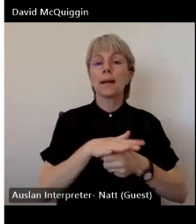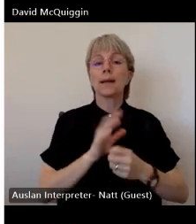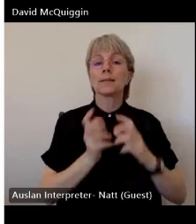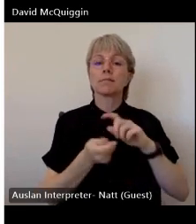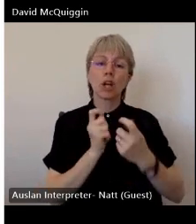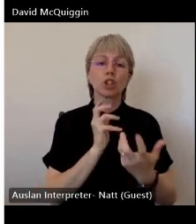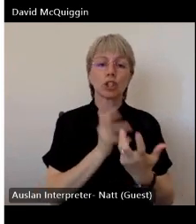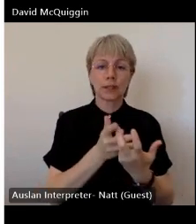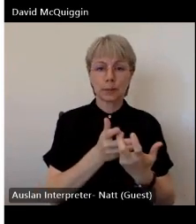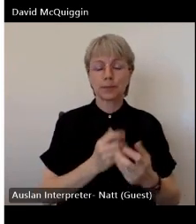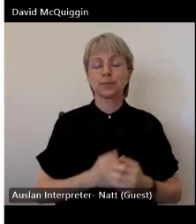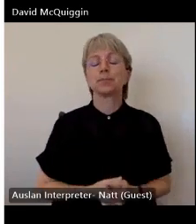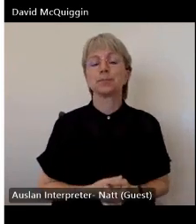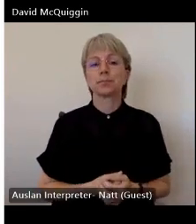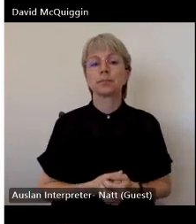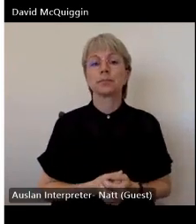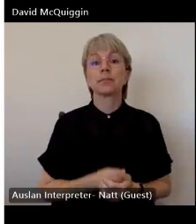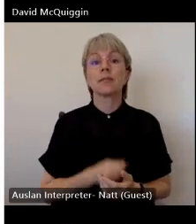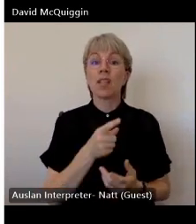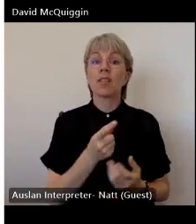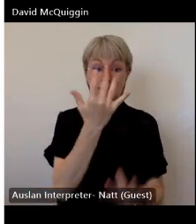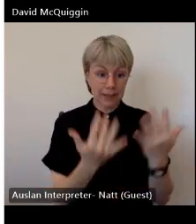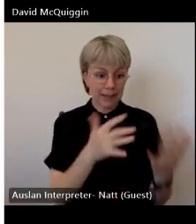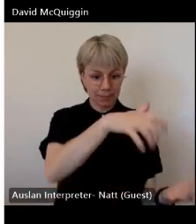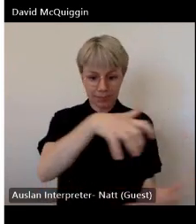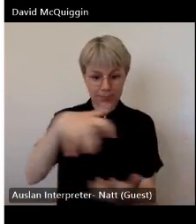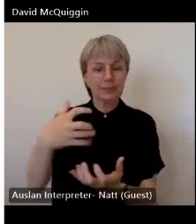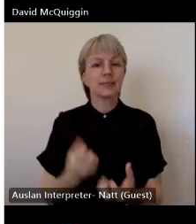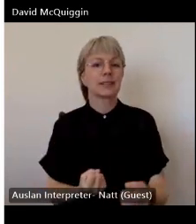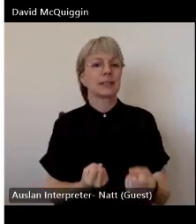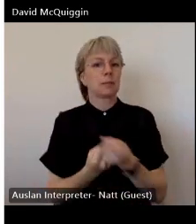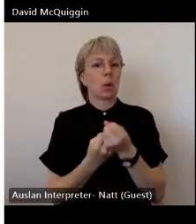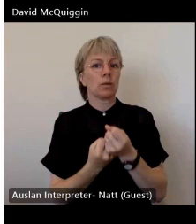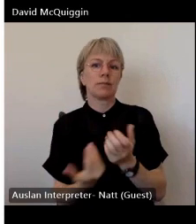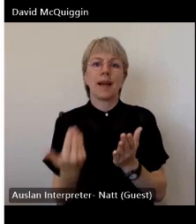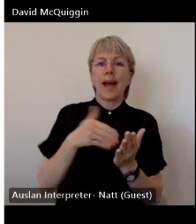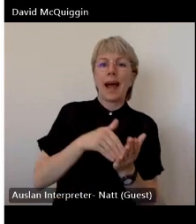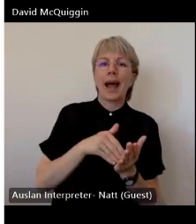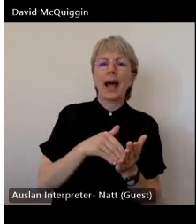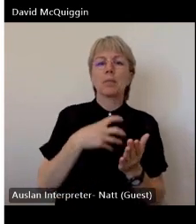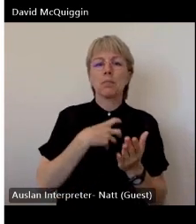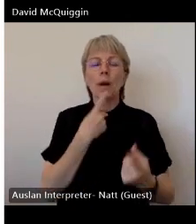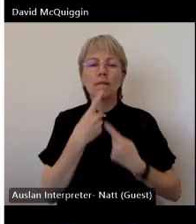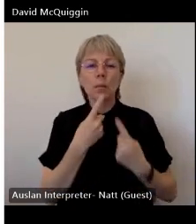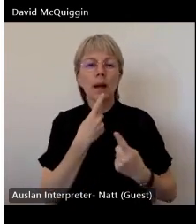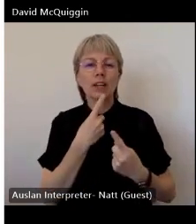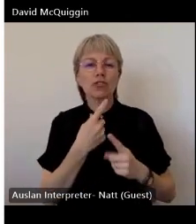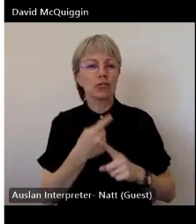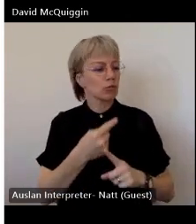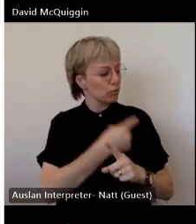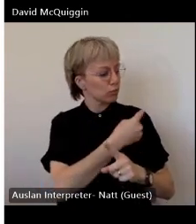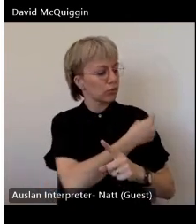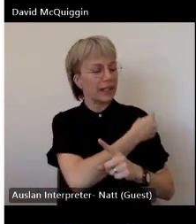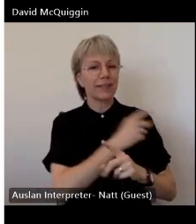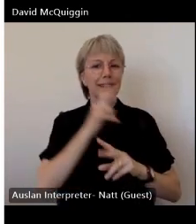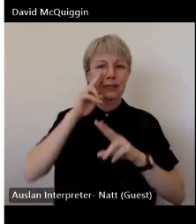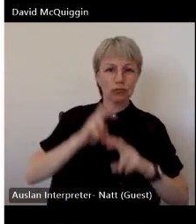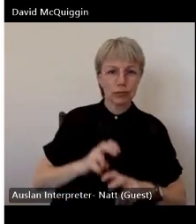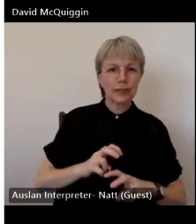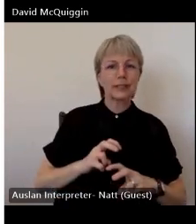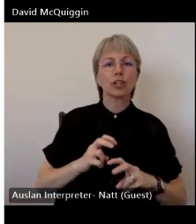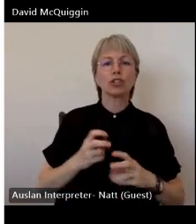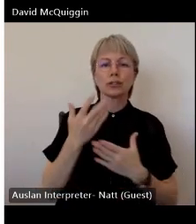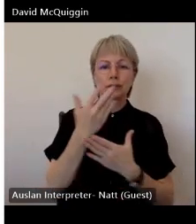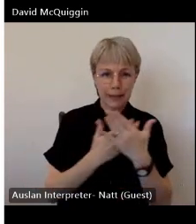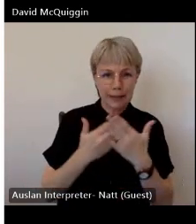adjustments. This supported the opportunity to build on previous Australian Network on Disability workplace adjustment studies and research,